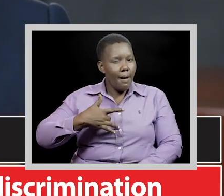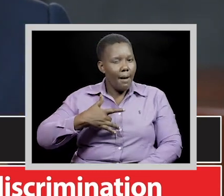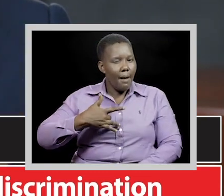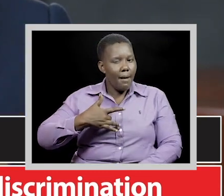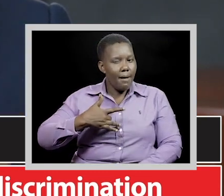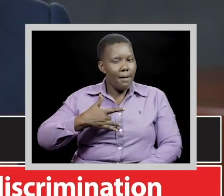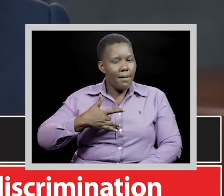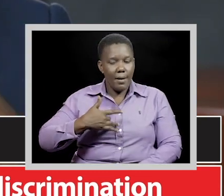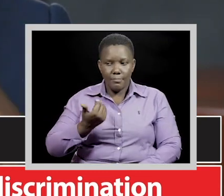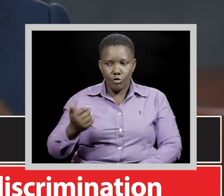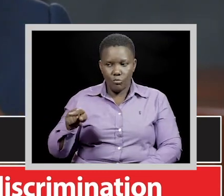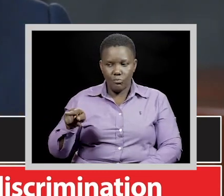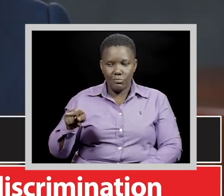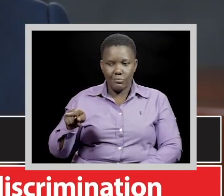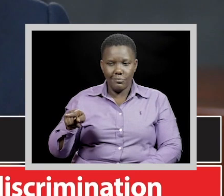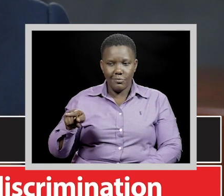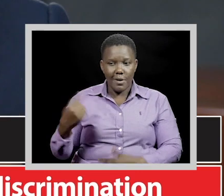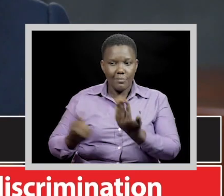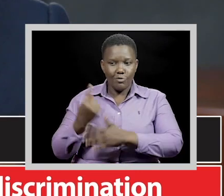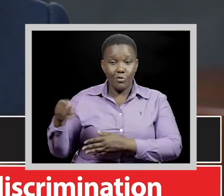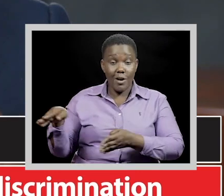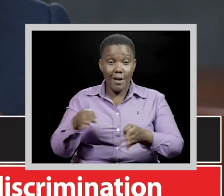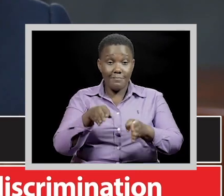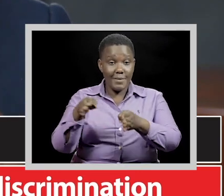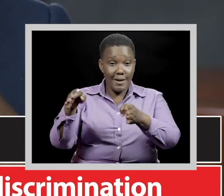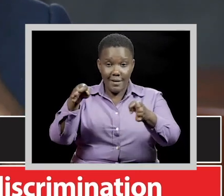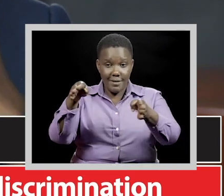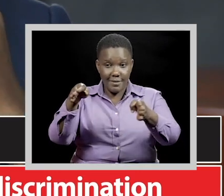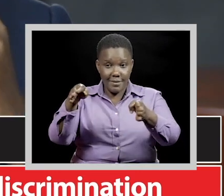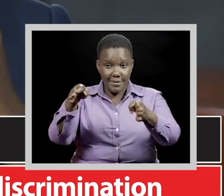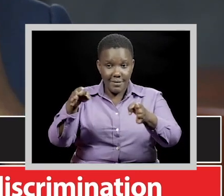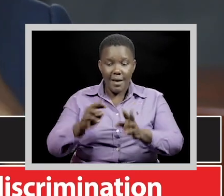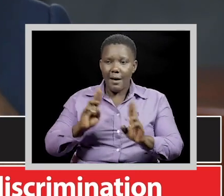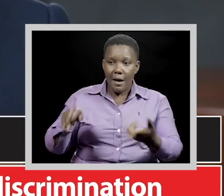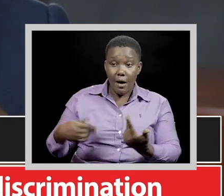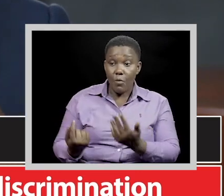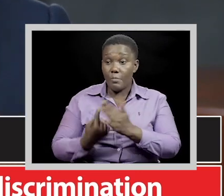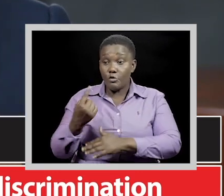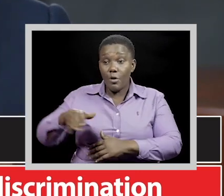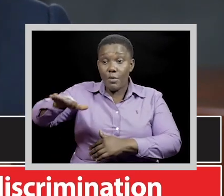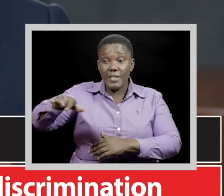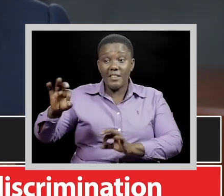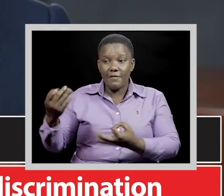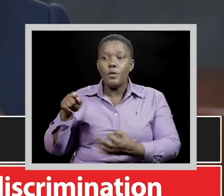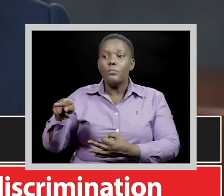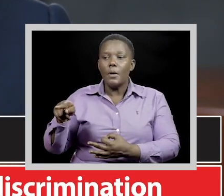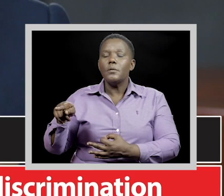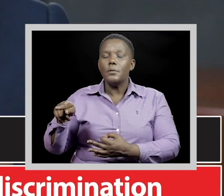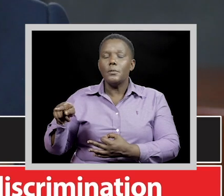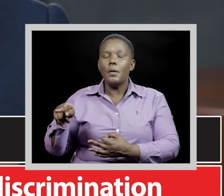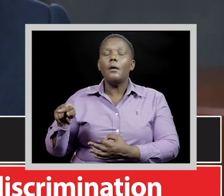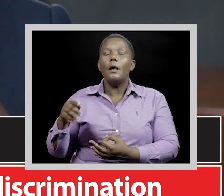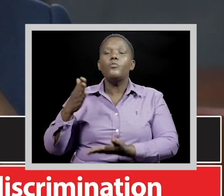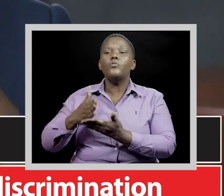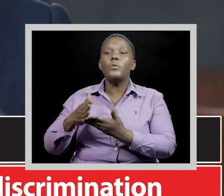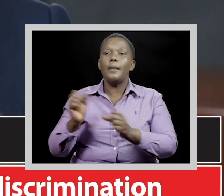feeling comes that such a particular child, because he comes from certain or such and such conditions, is an